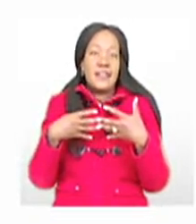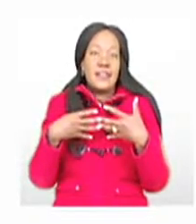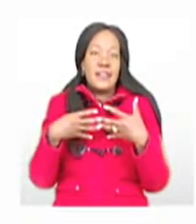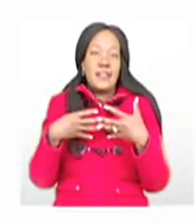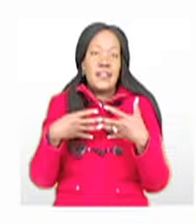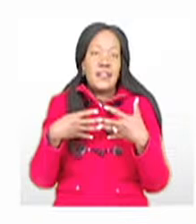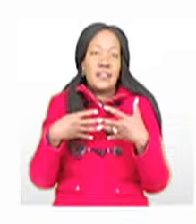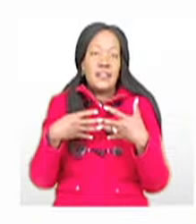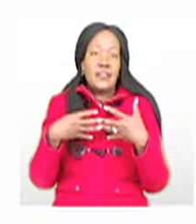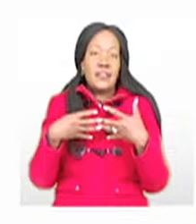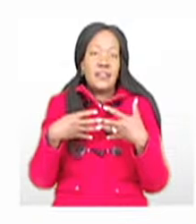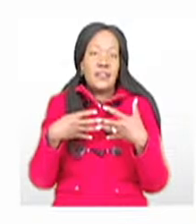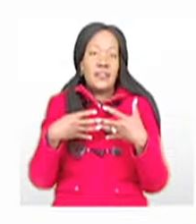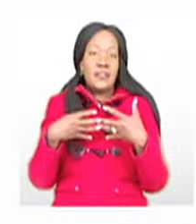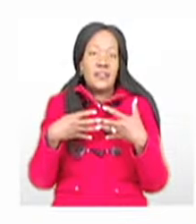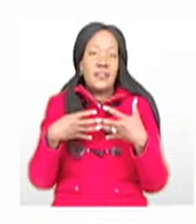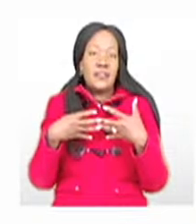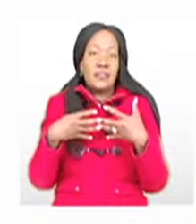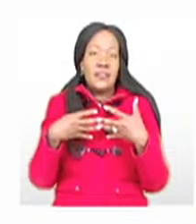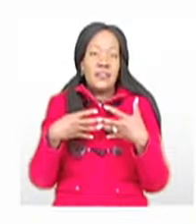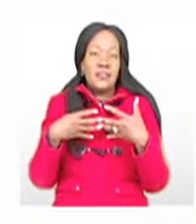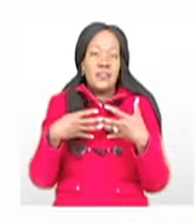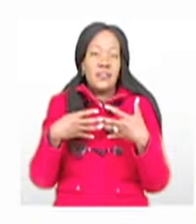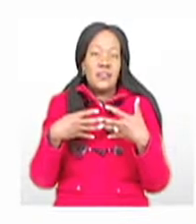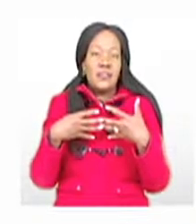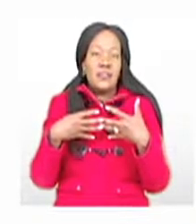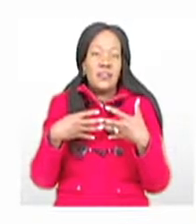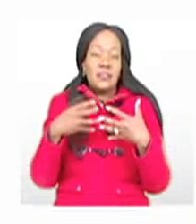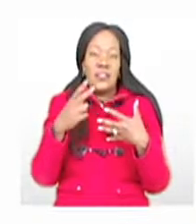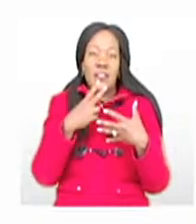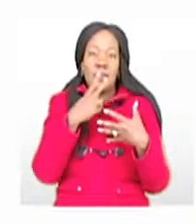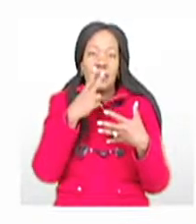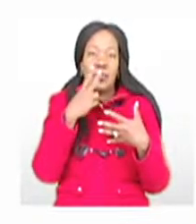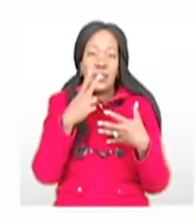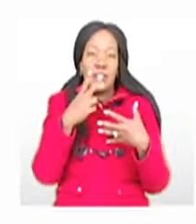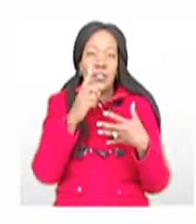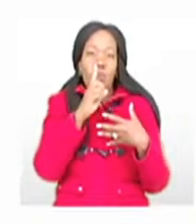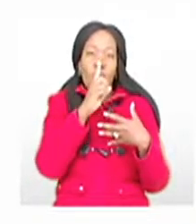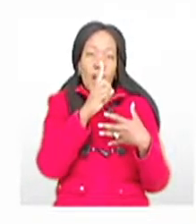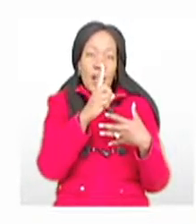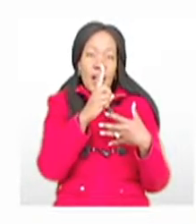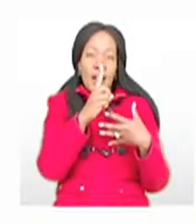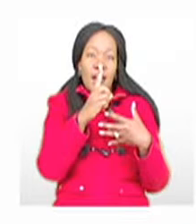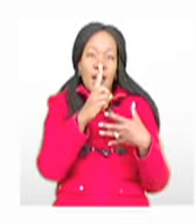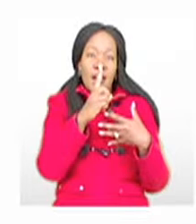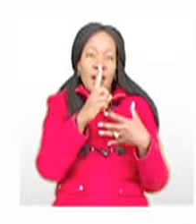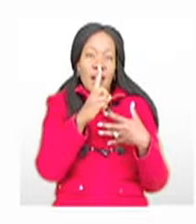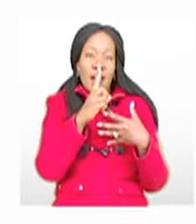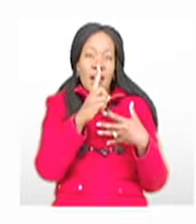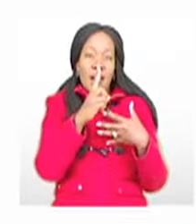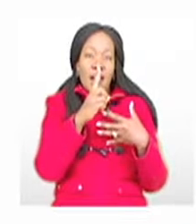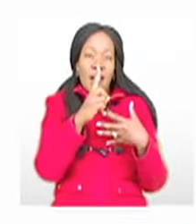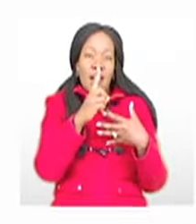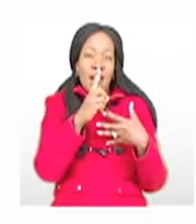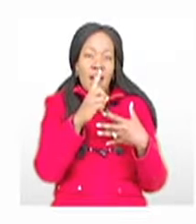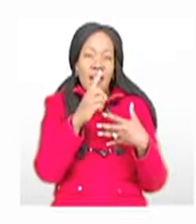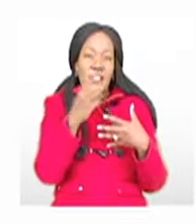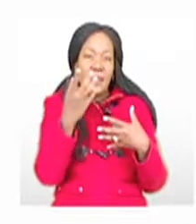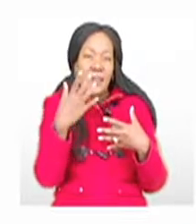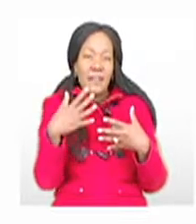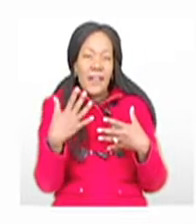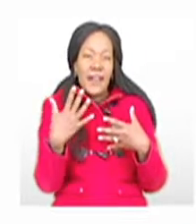numbered, we are able to read number 1, there is number